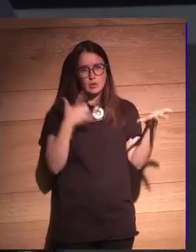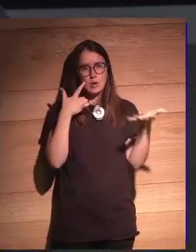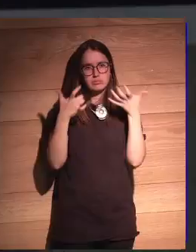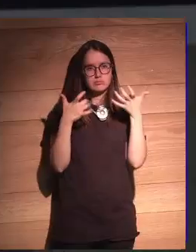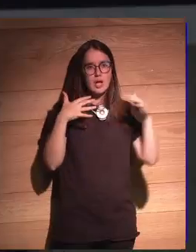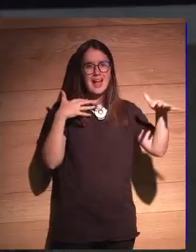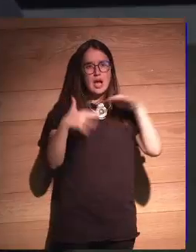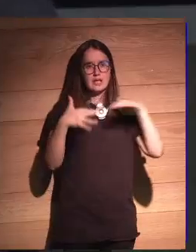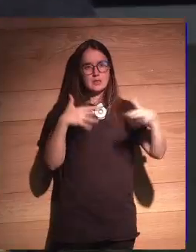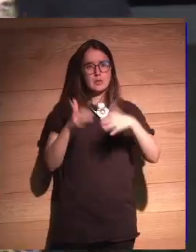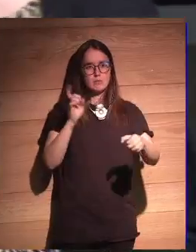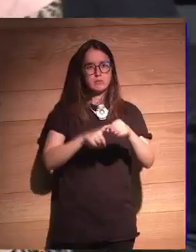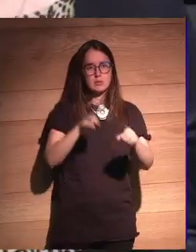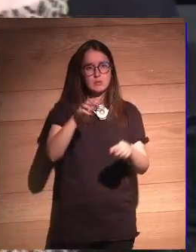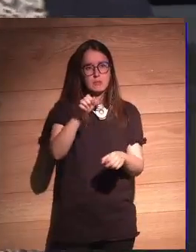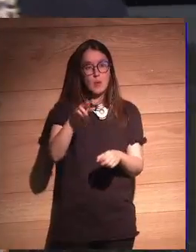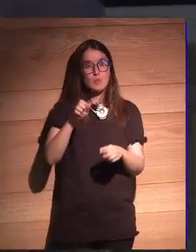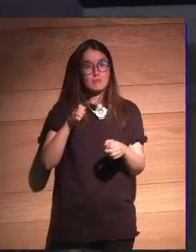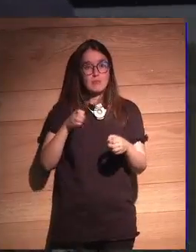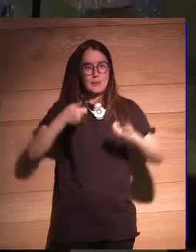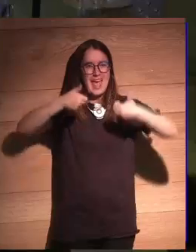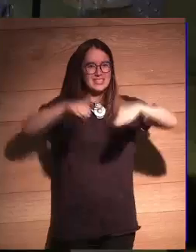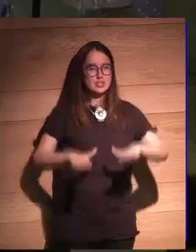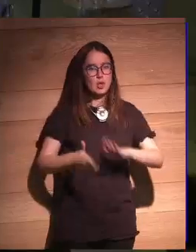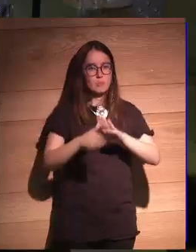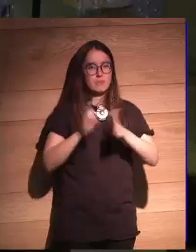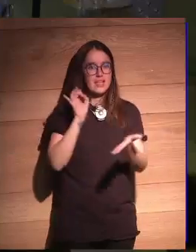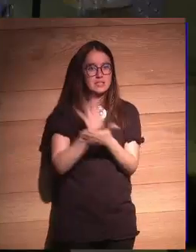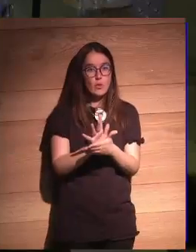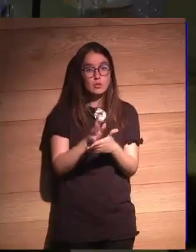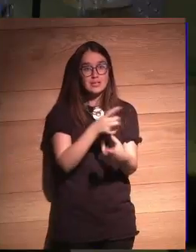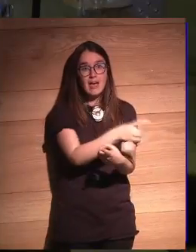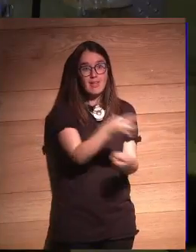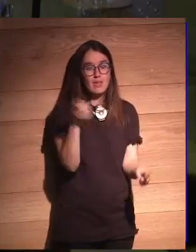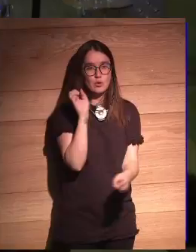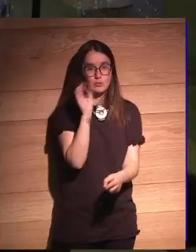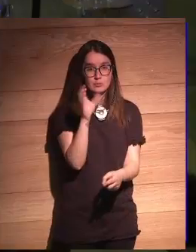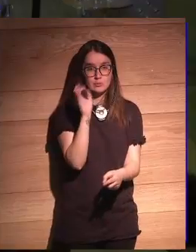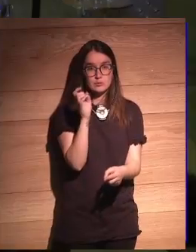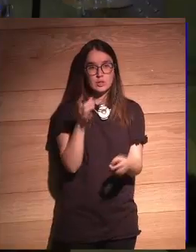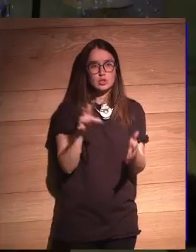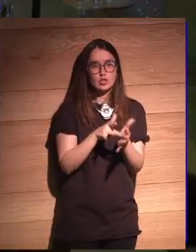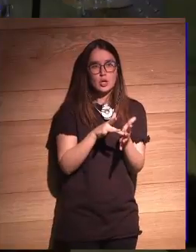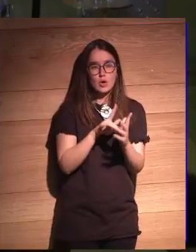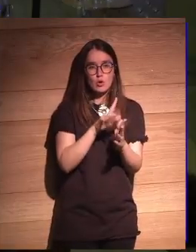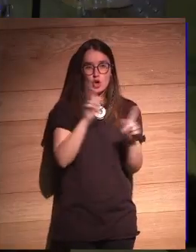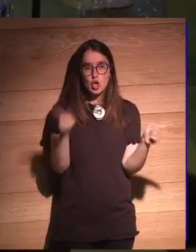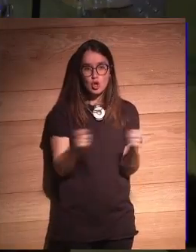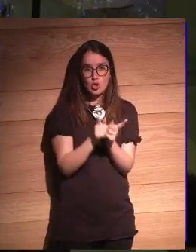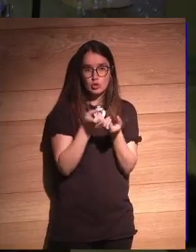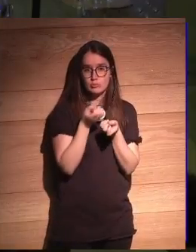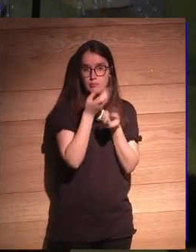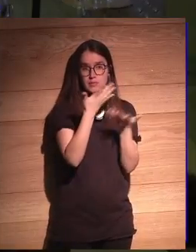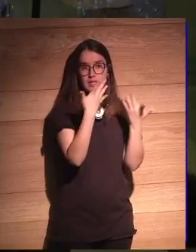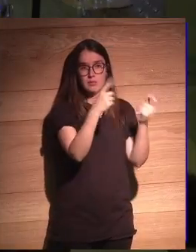course, but she wanted to highlight here her activism with the PA platform. Each of the speakers